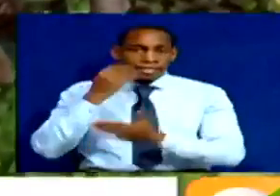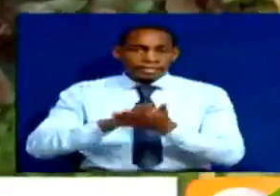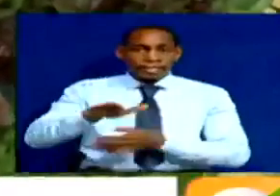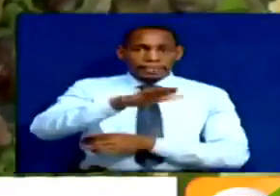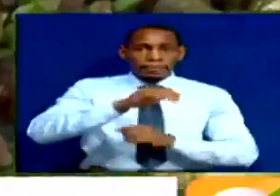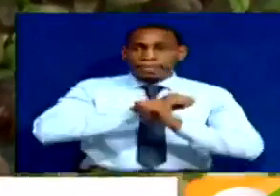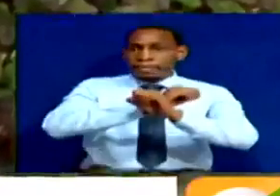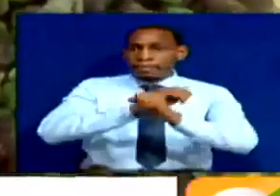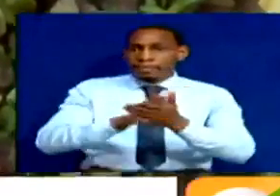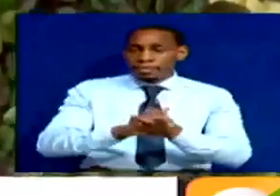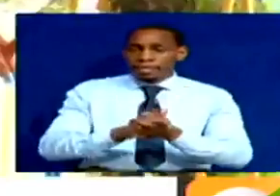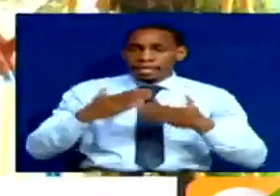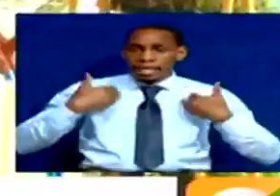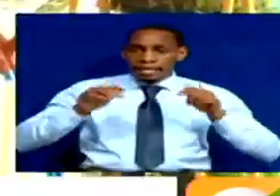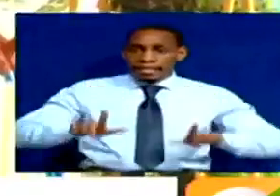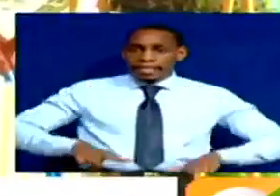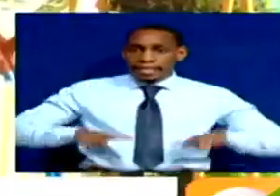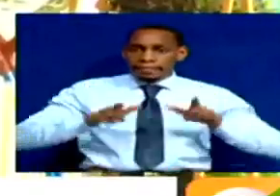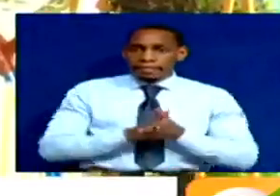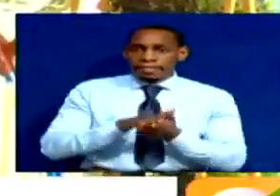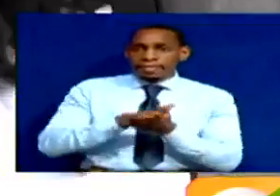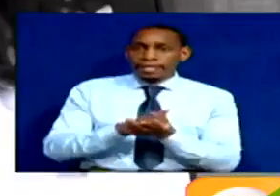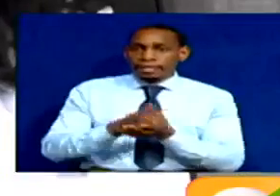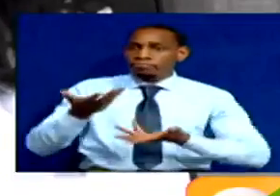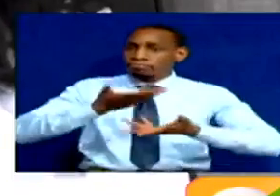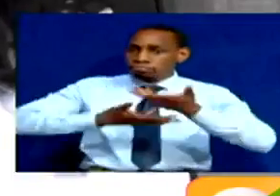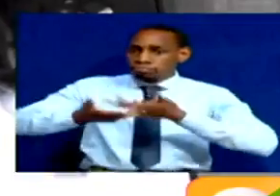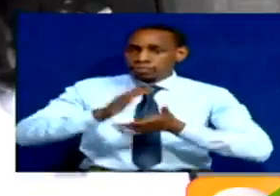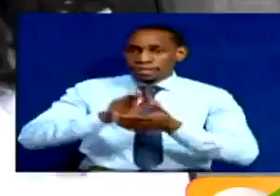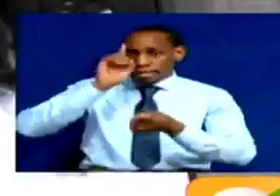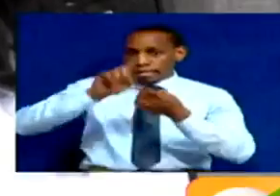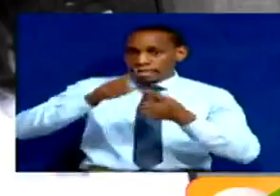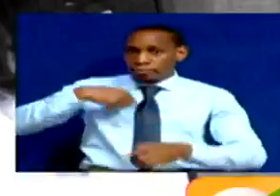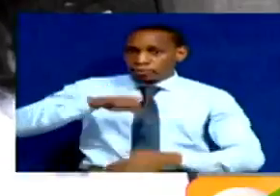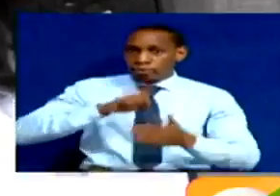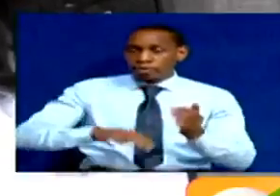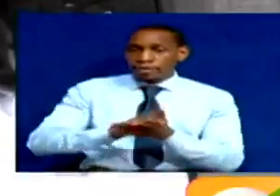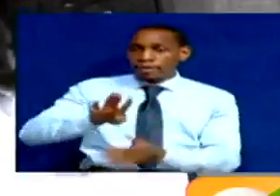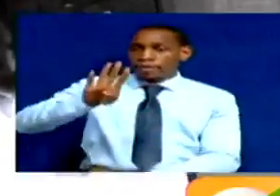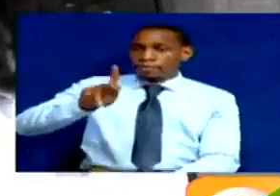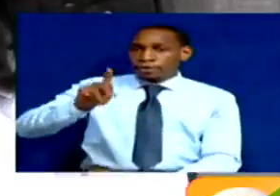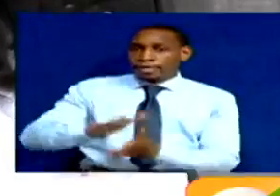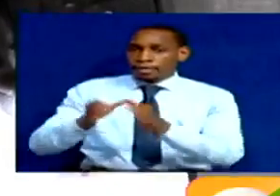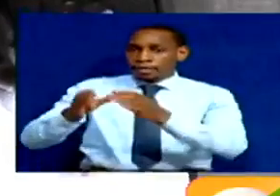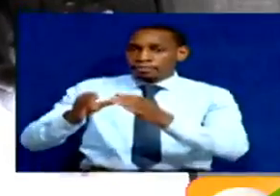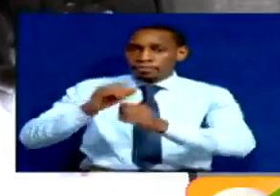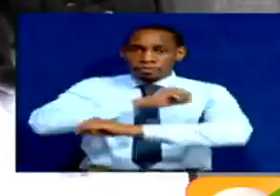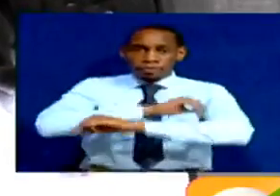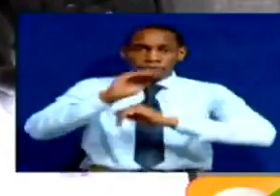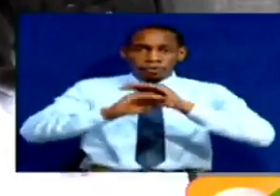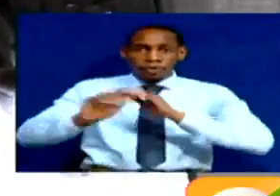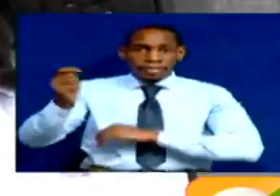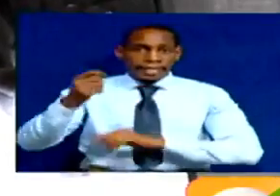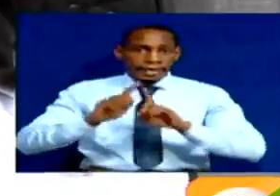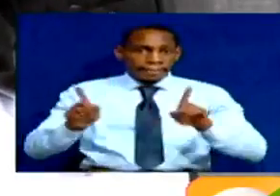environmental conservation, healthy living, as well as civic engagement. Our target is to have 4K clubs in all the schools in the country. But